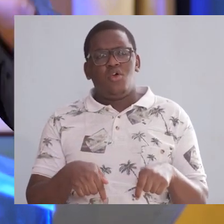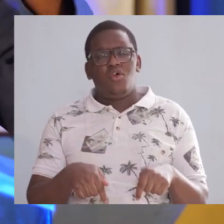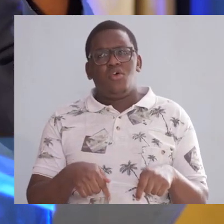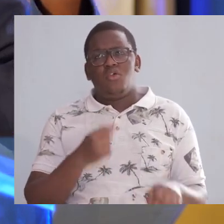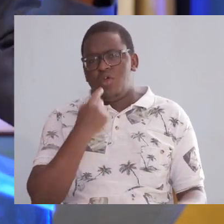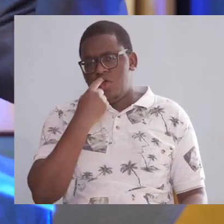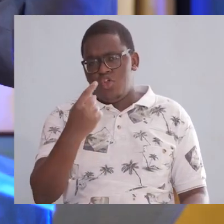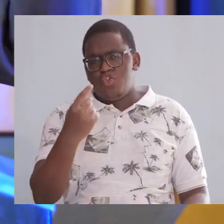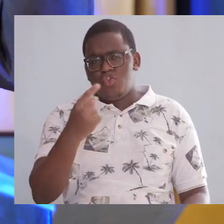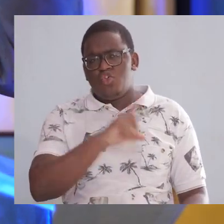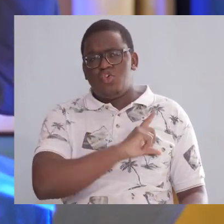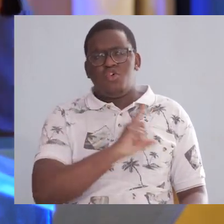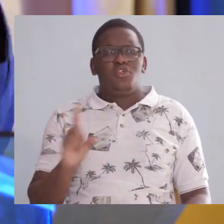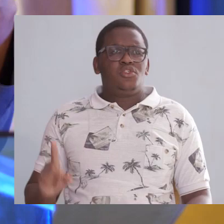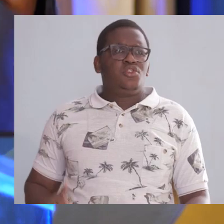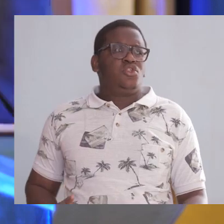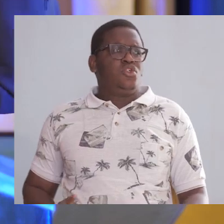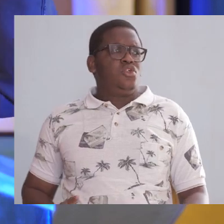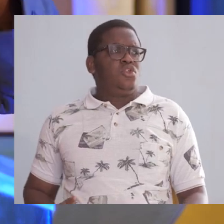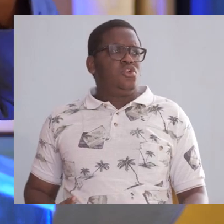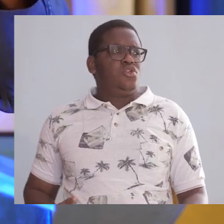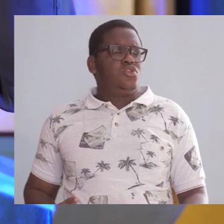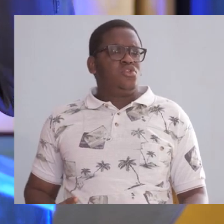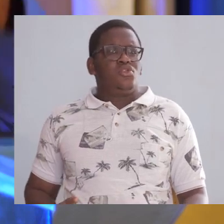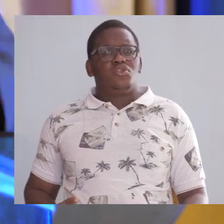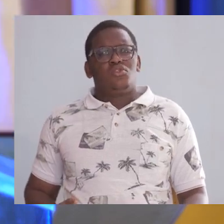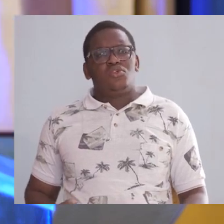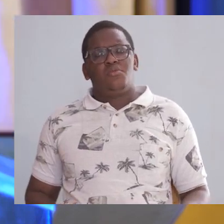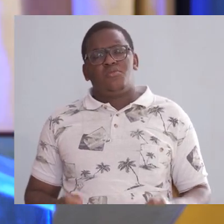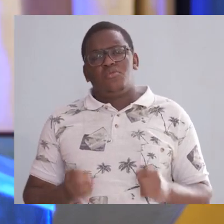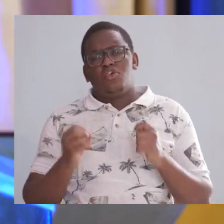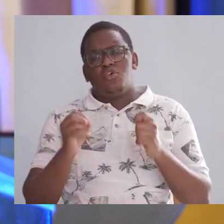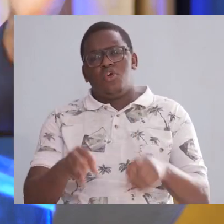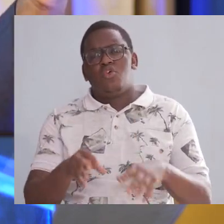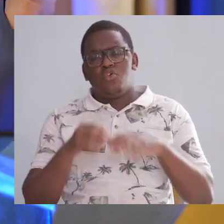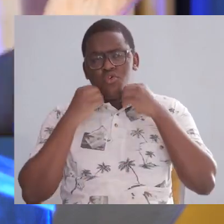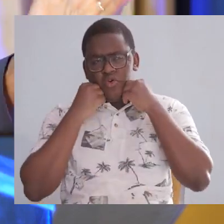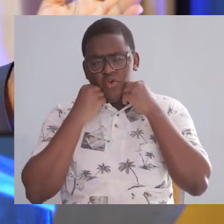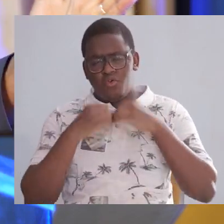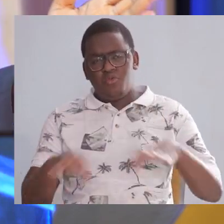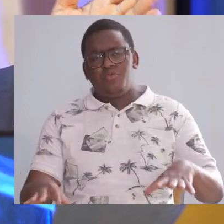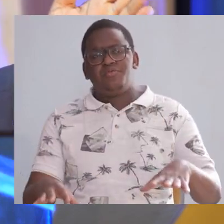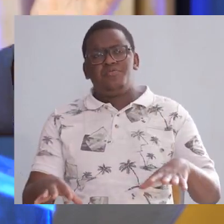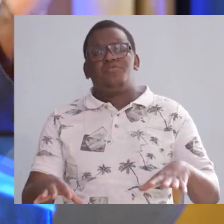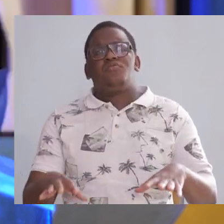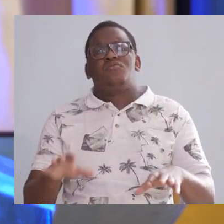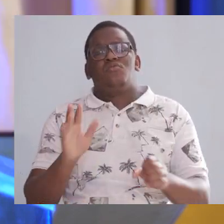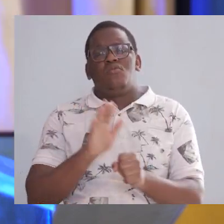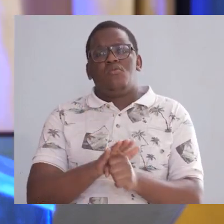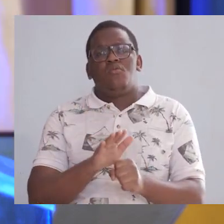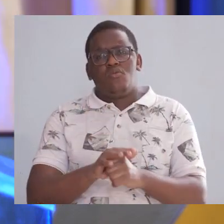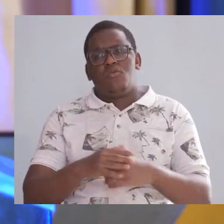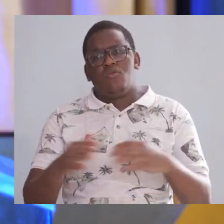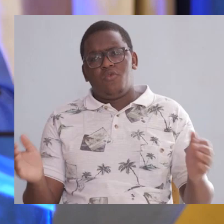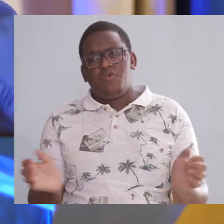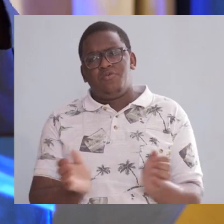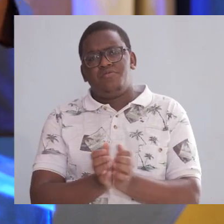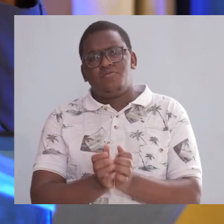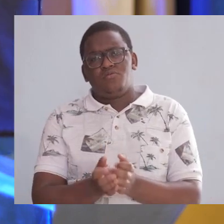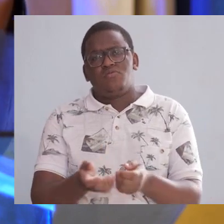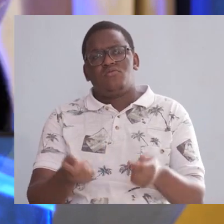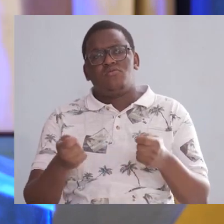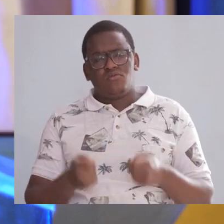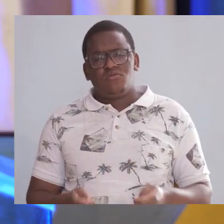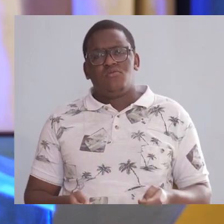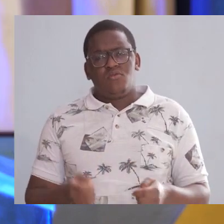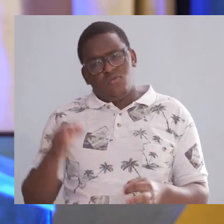if I will not open for you the windows of heaven and pour you out such a blessing that there will be not room enough to receive it? Are we